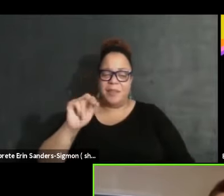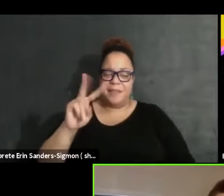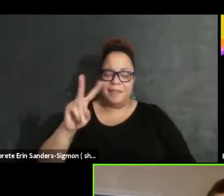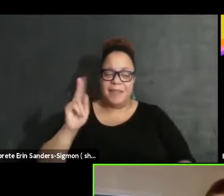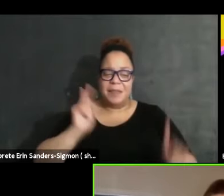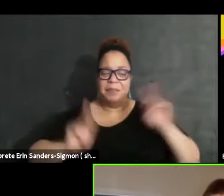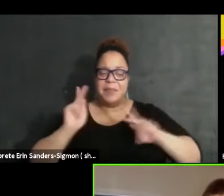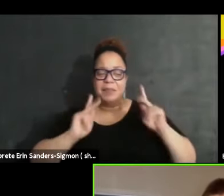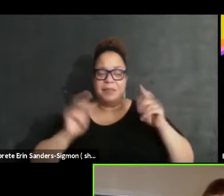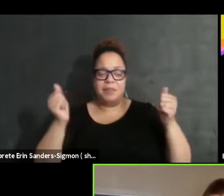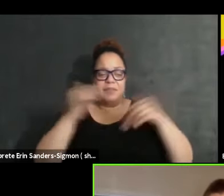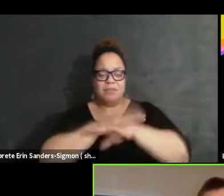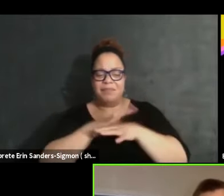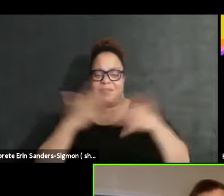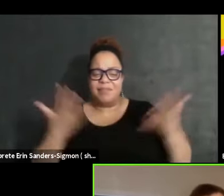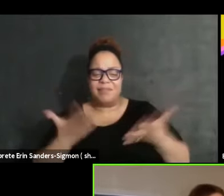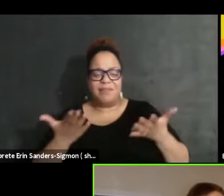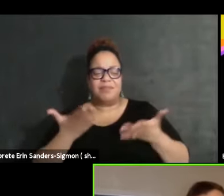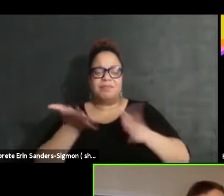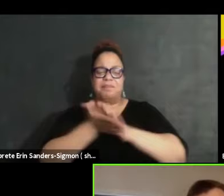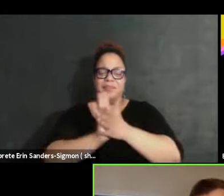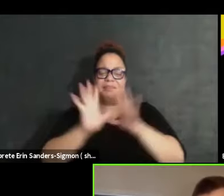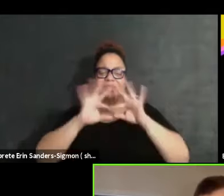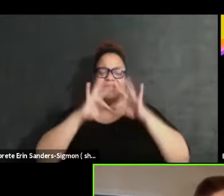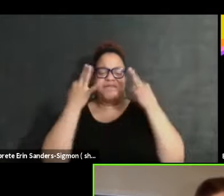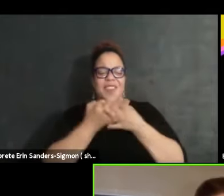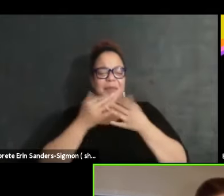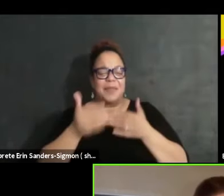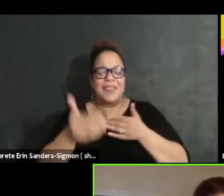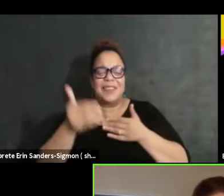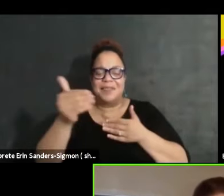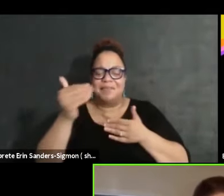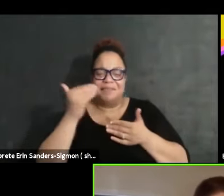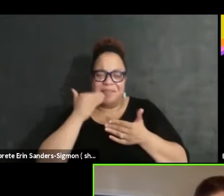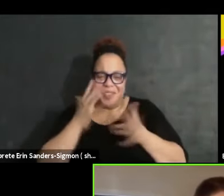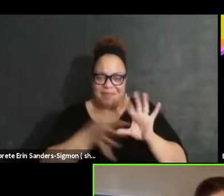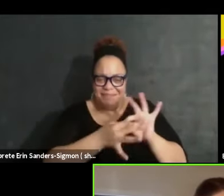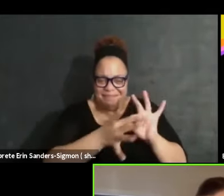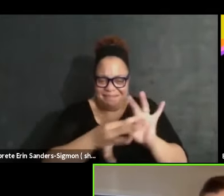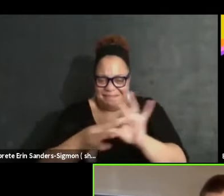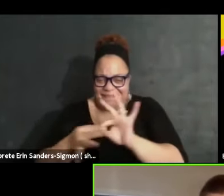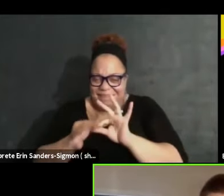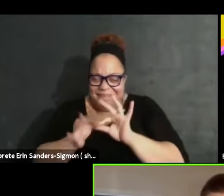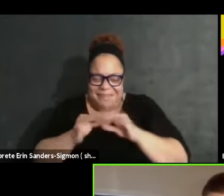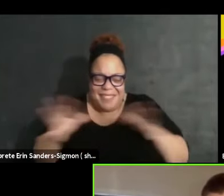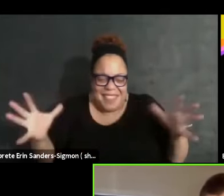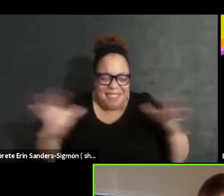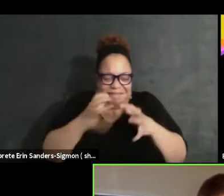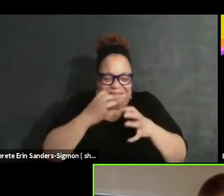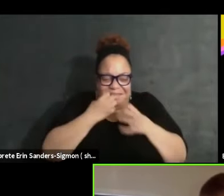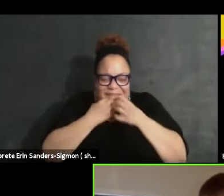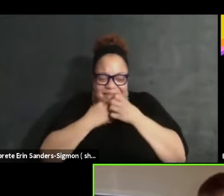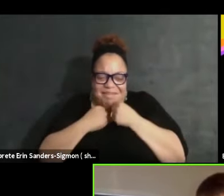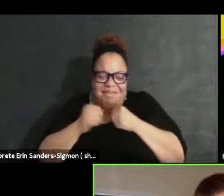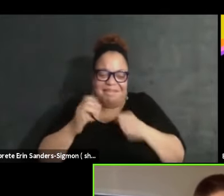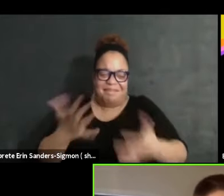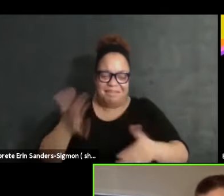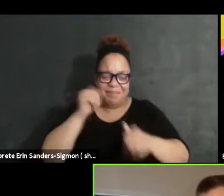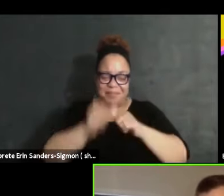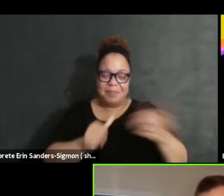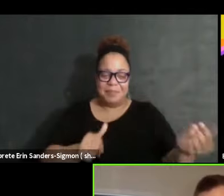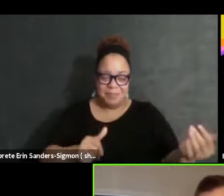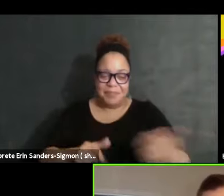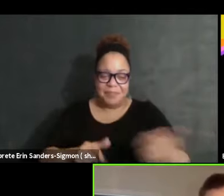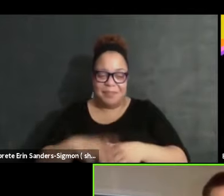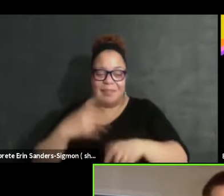your artistic family over time. And the thing that I remember least about Brave New Voices is scores and the slam. And the